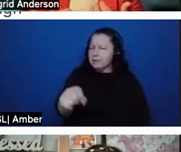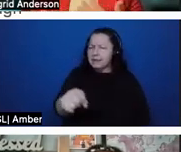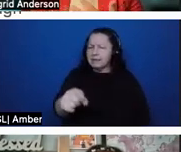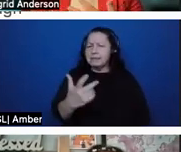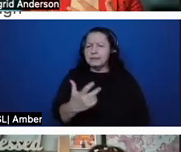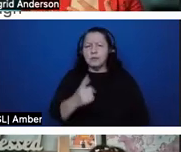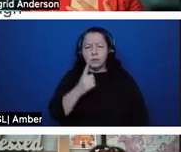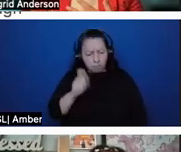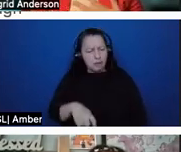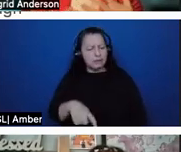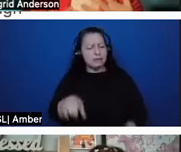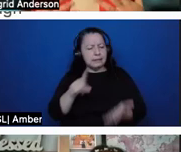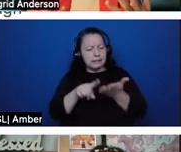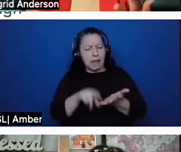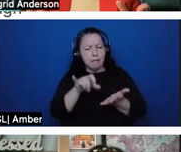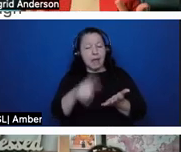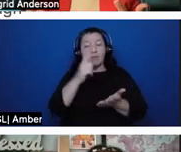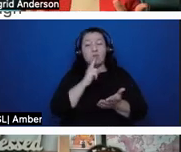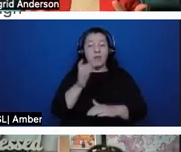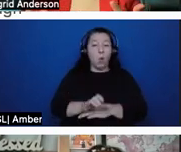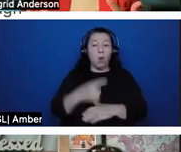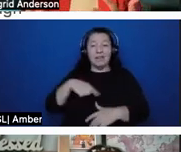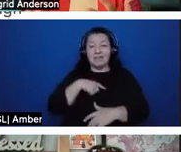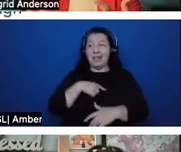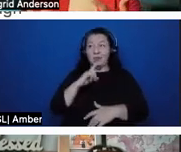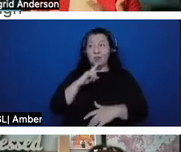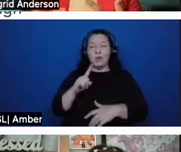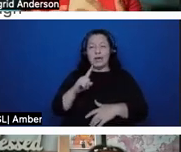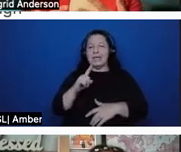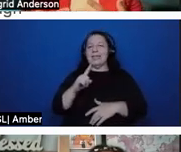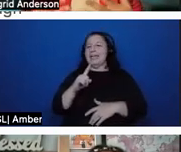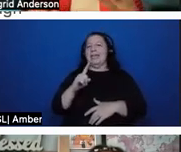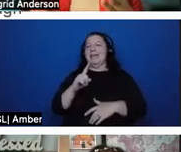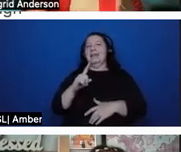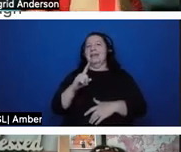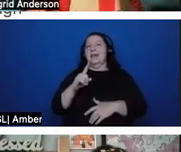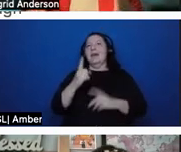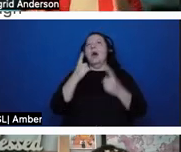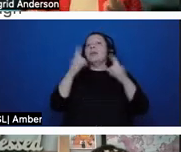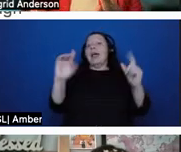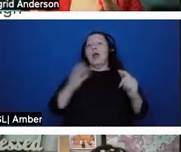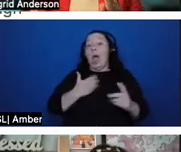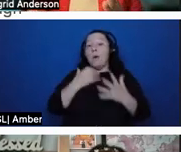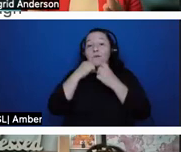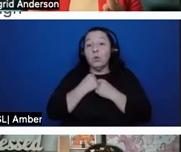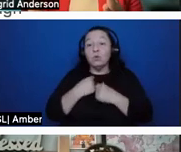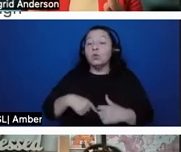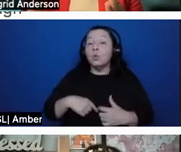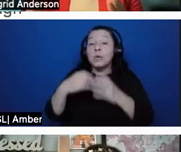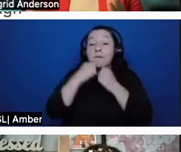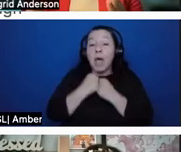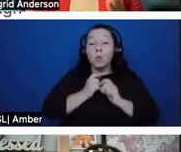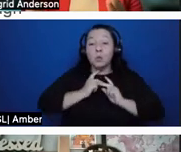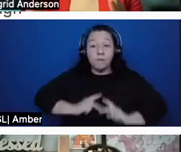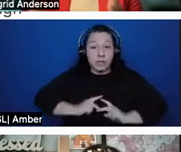examine, because it forces us really to declare our values. Like, do we value the physical presentation of